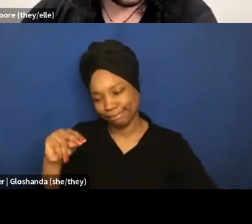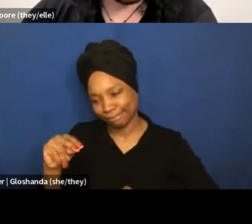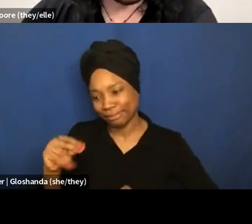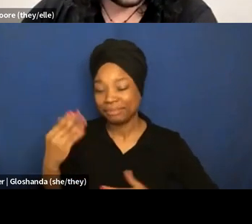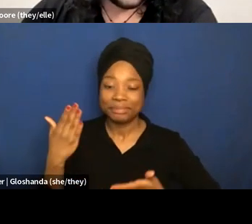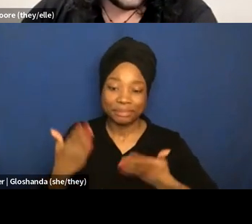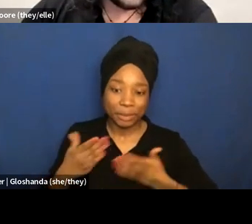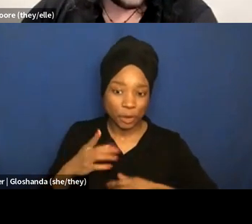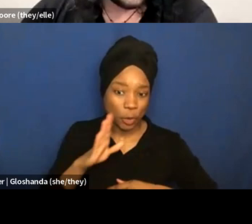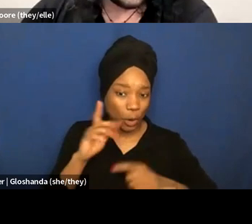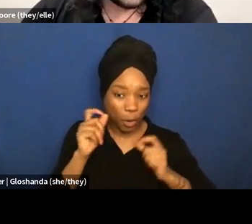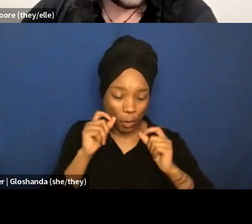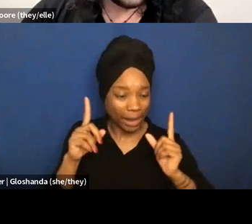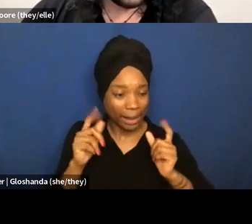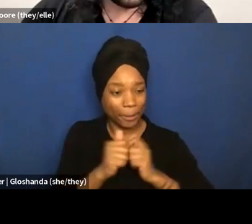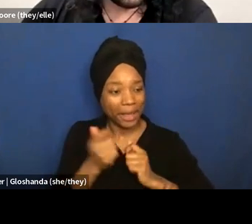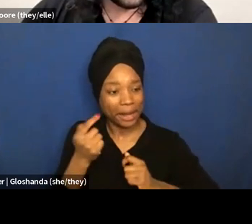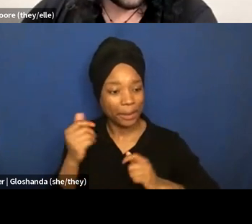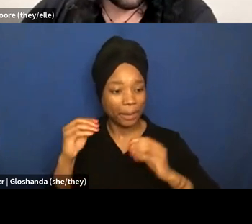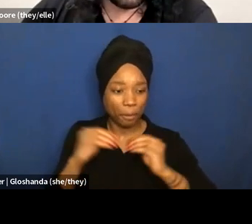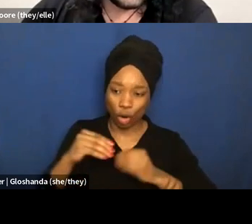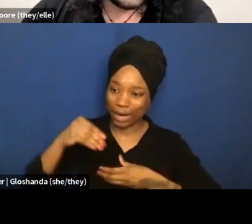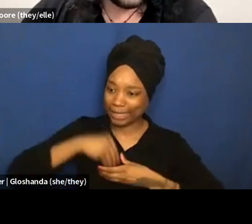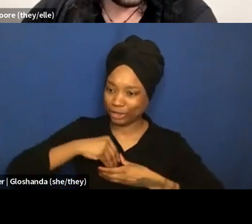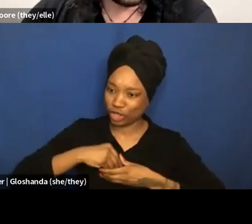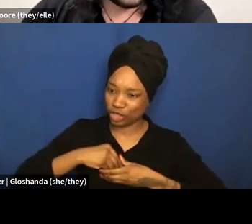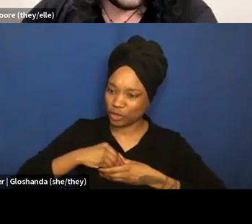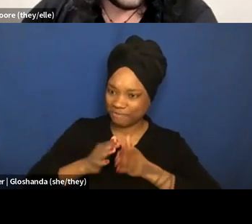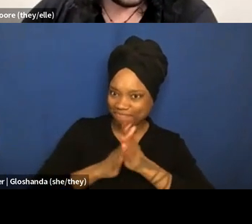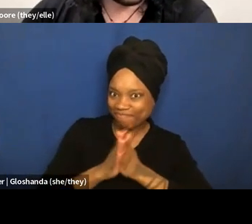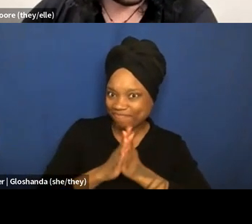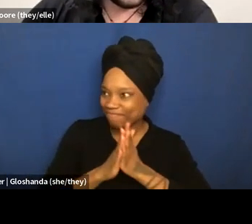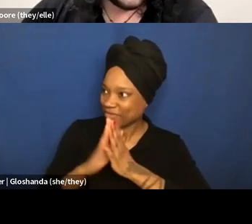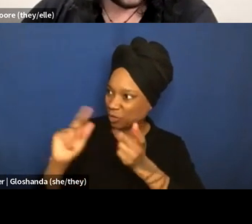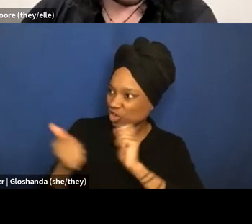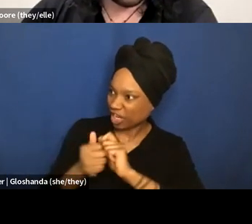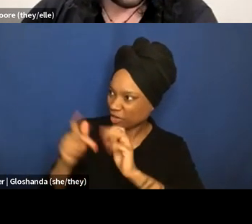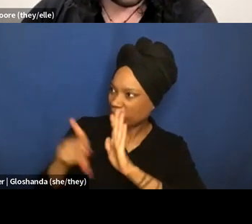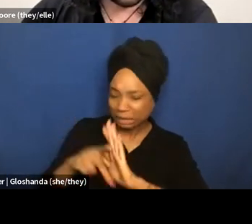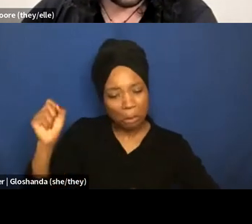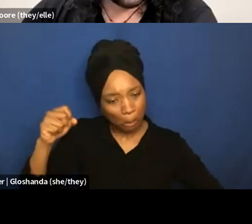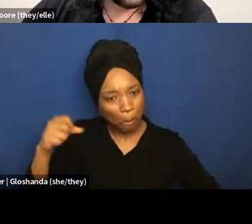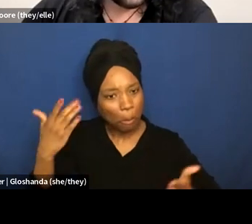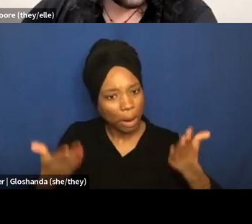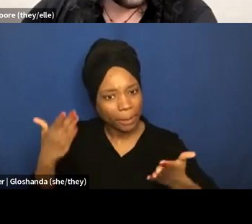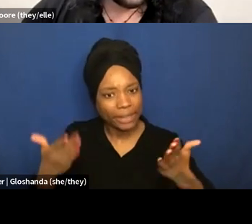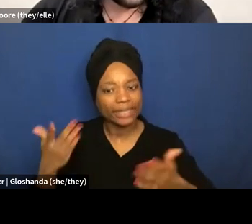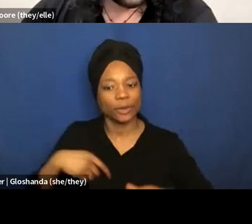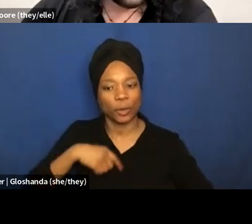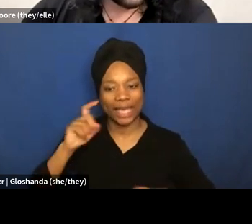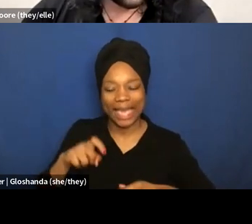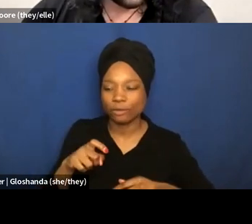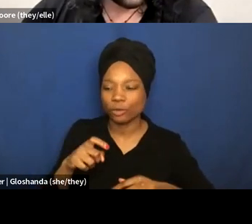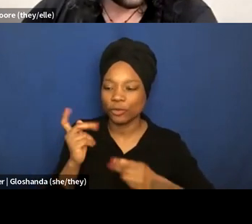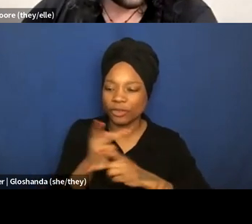up with a little bit more, you know, internal desire to change a policy? Yeah, probably. So looking at things that are